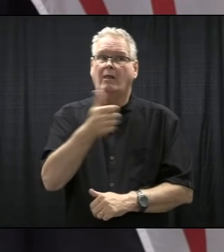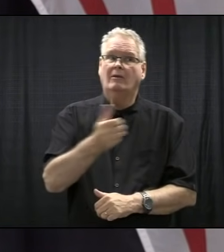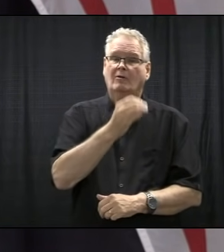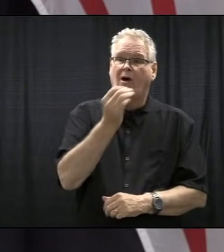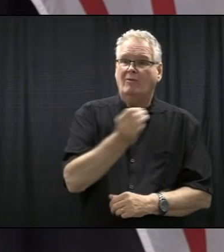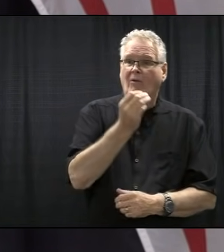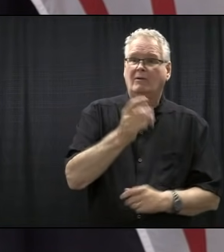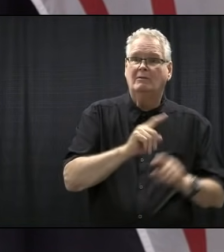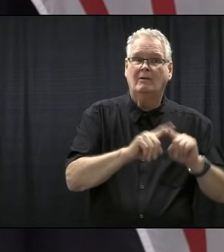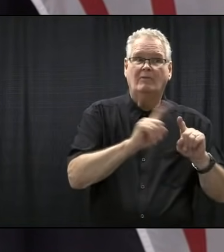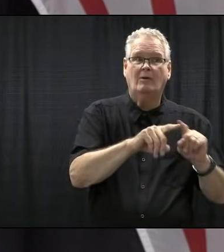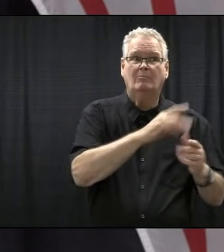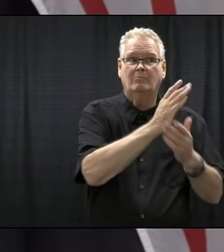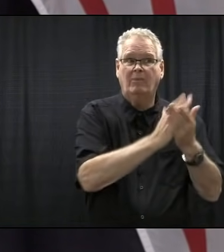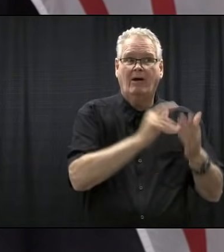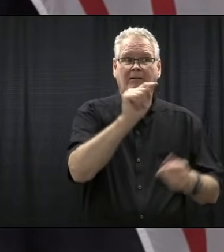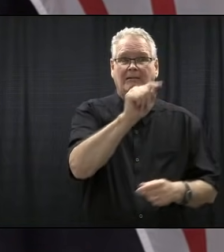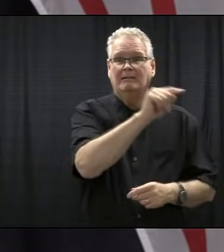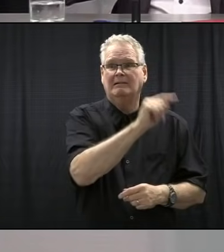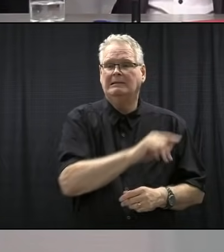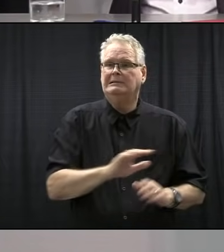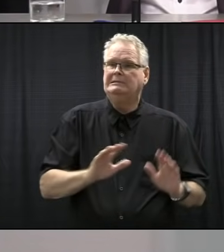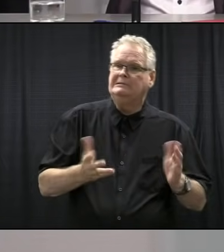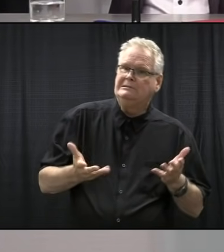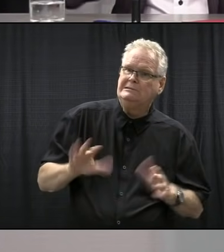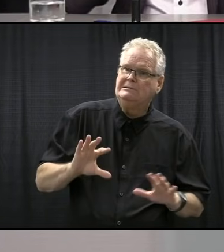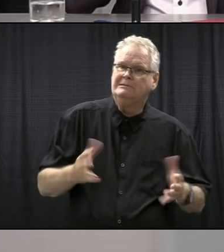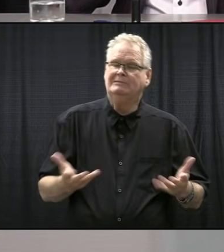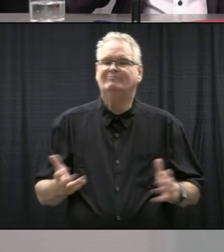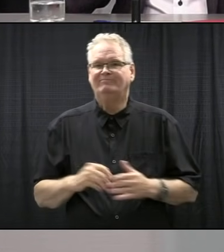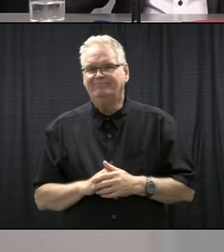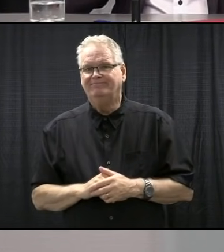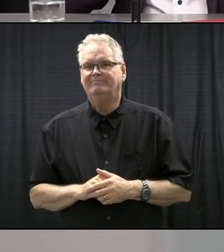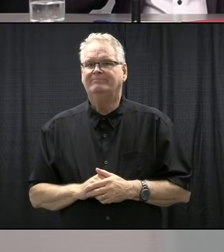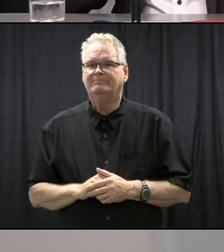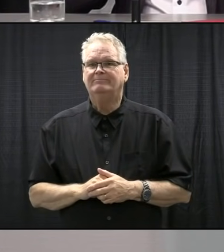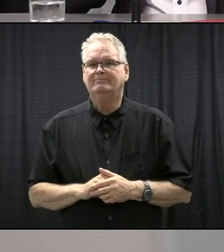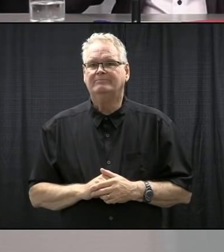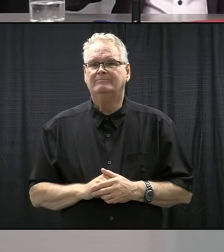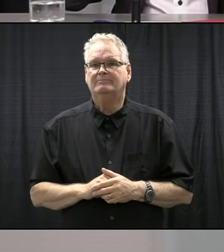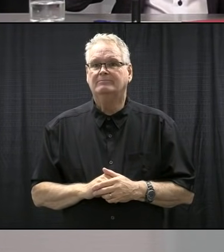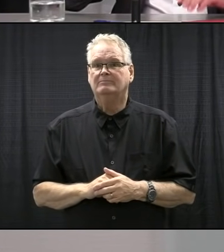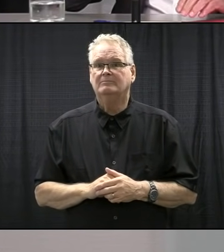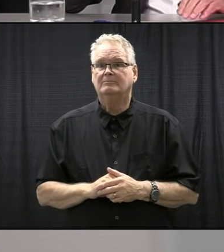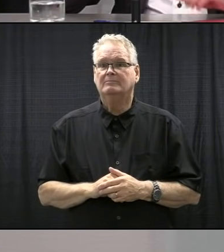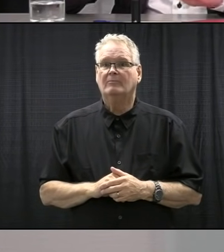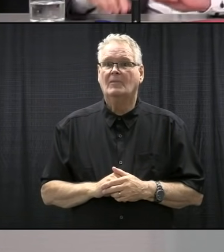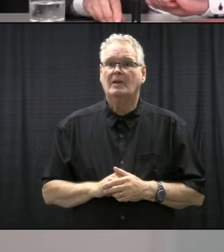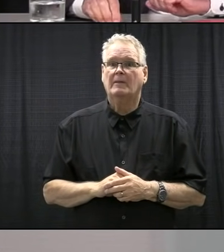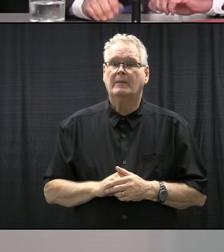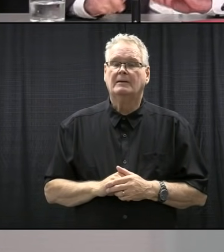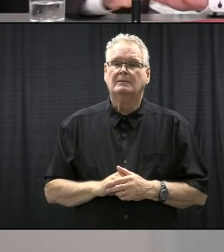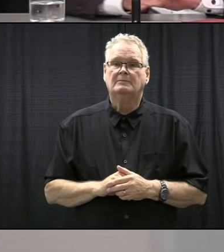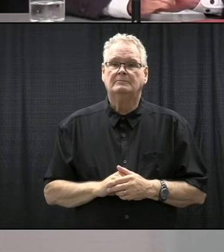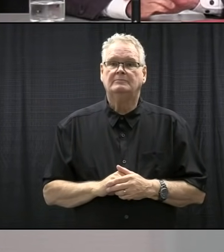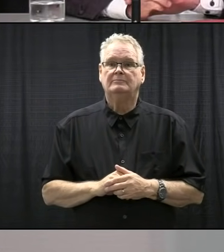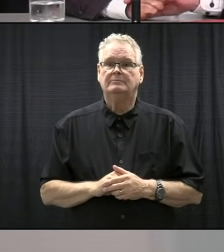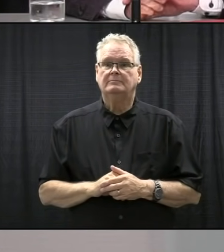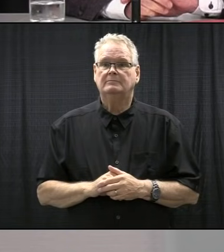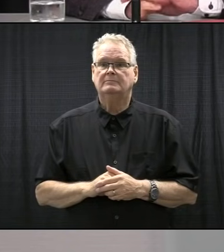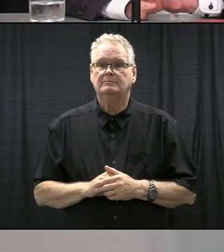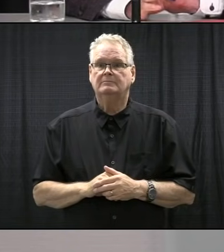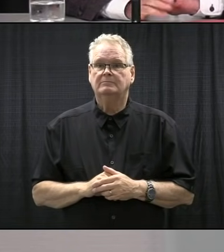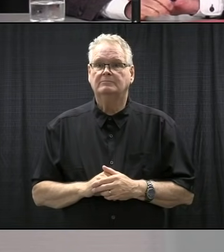they come up with. I guess, how concerned are you about this small cluster? And I guess, how is